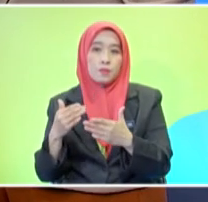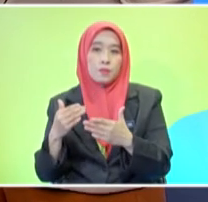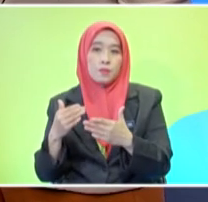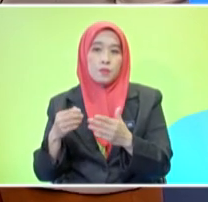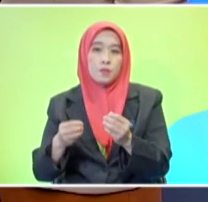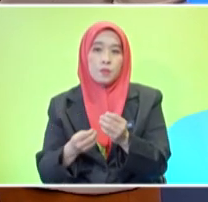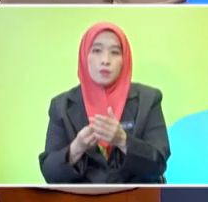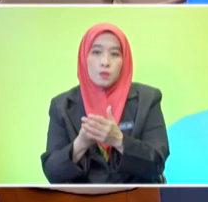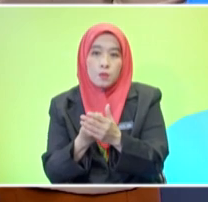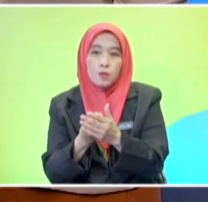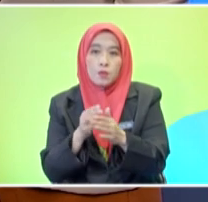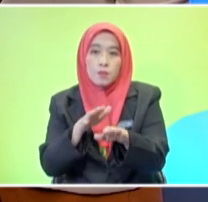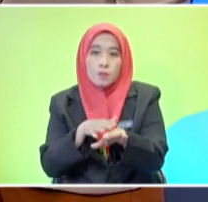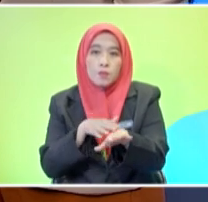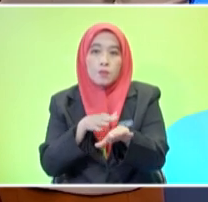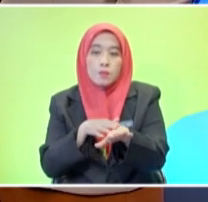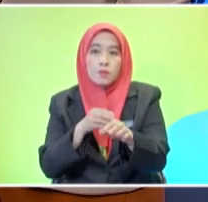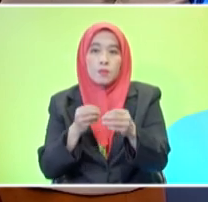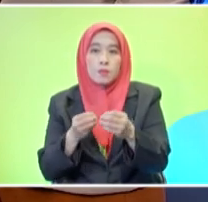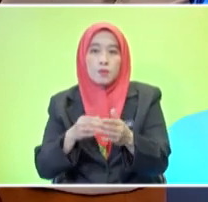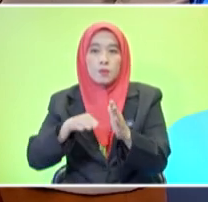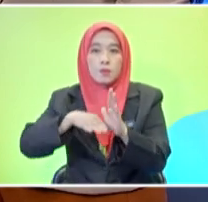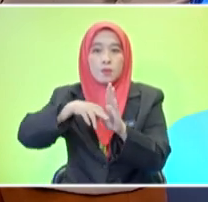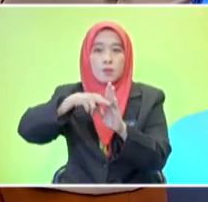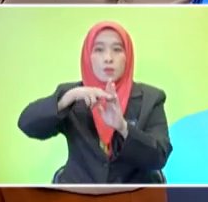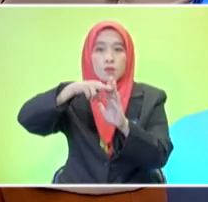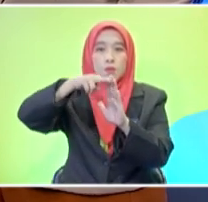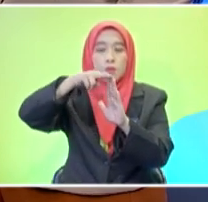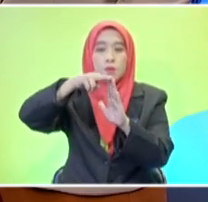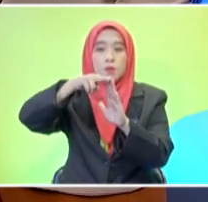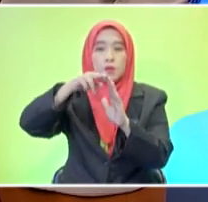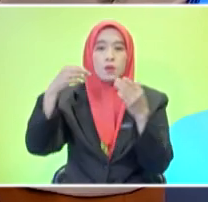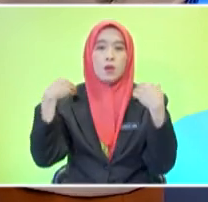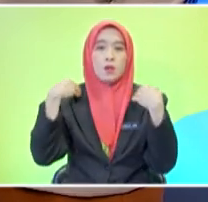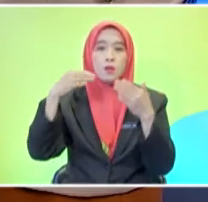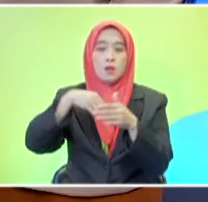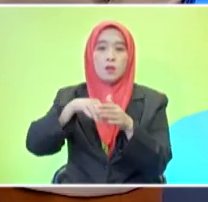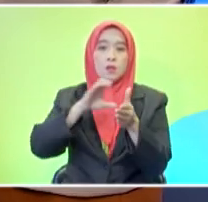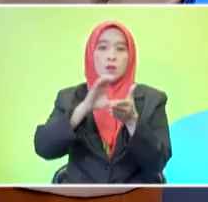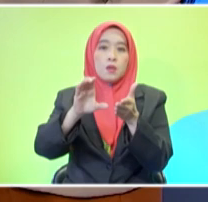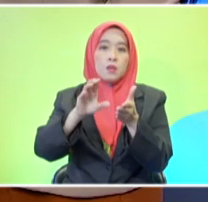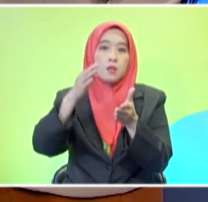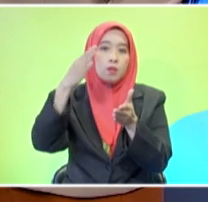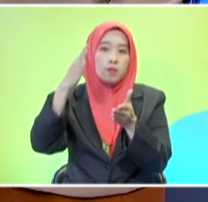it grows slowly but gradually up, right? But some, for the blue one,